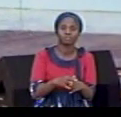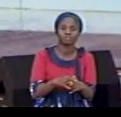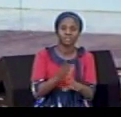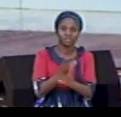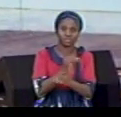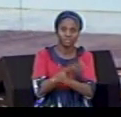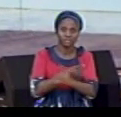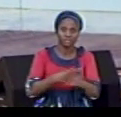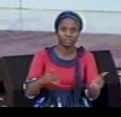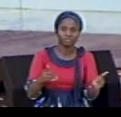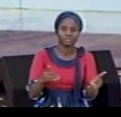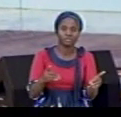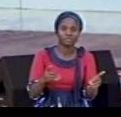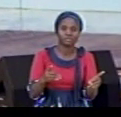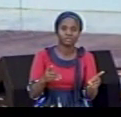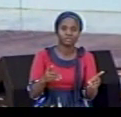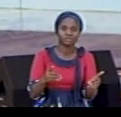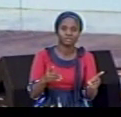Deliverance.